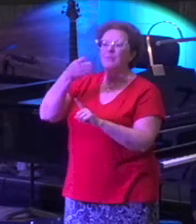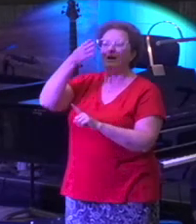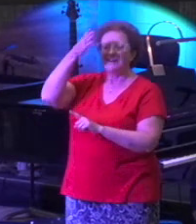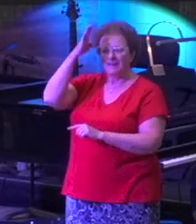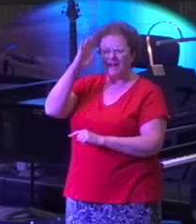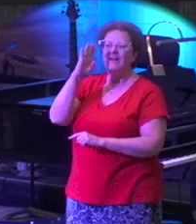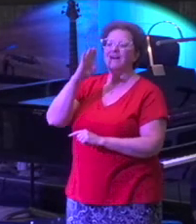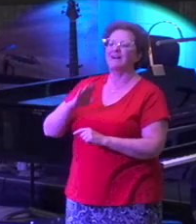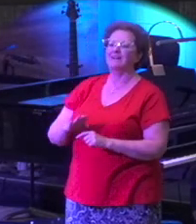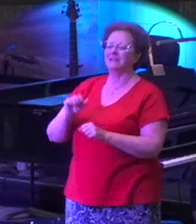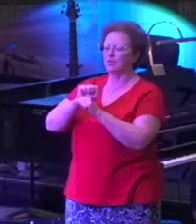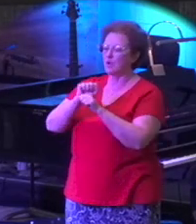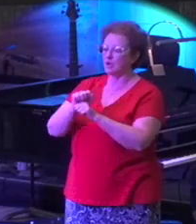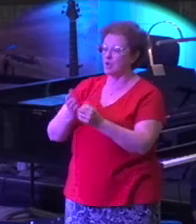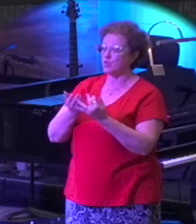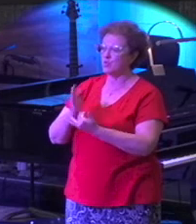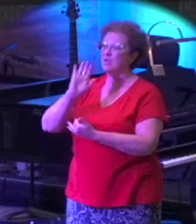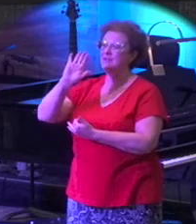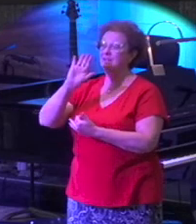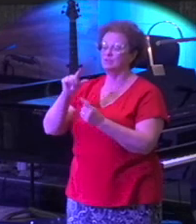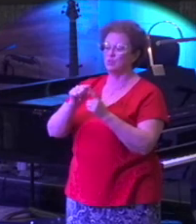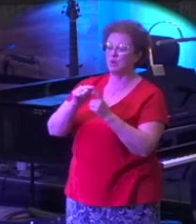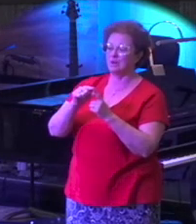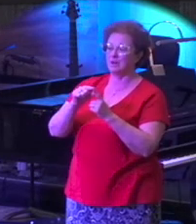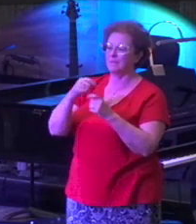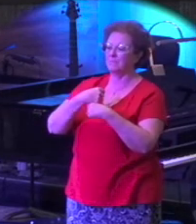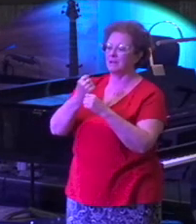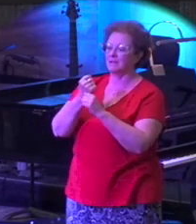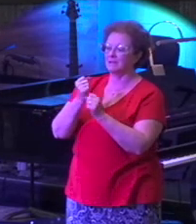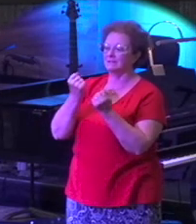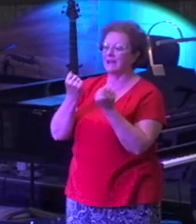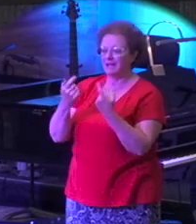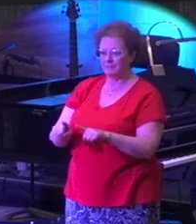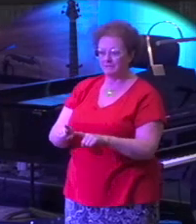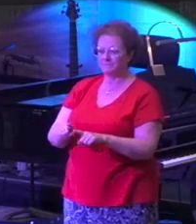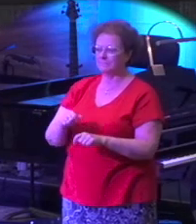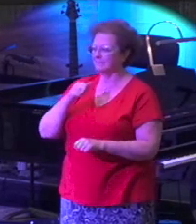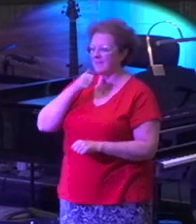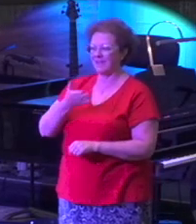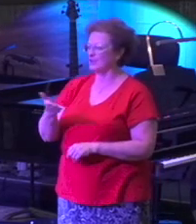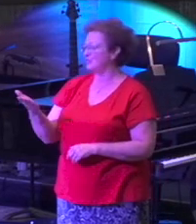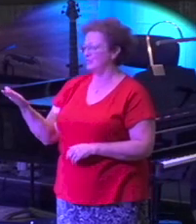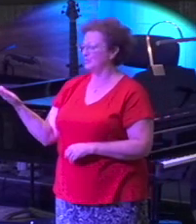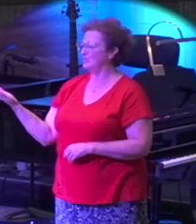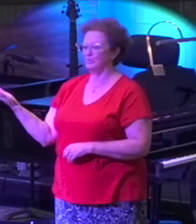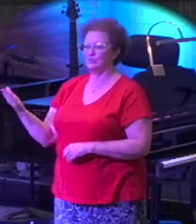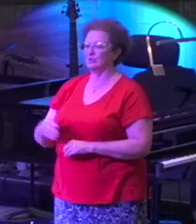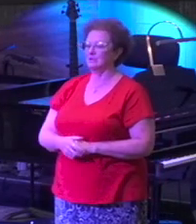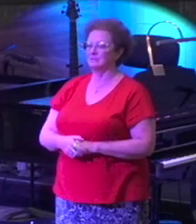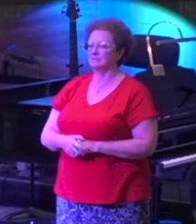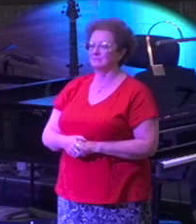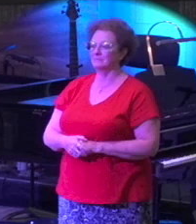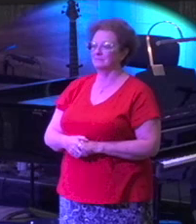one who is working through his word to make it effective. Not you. You remember what it says in